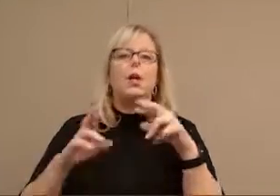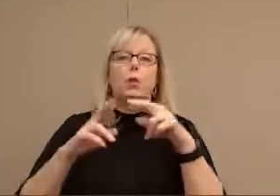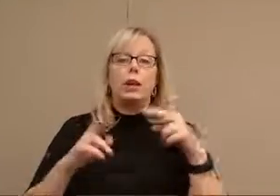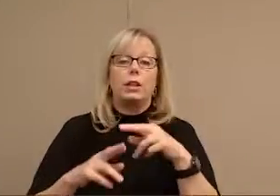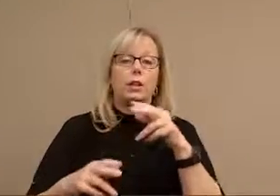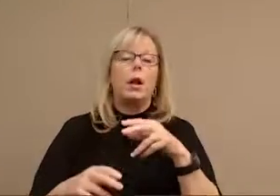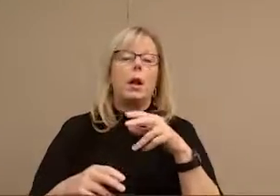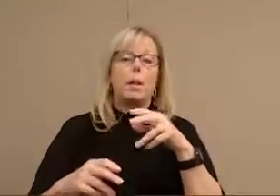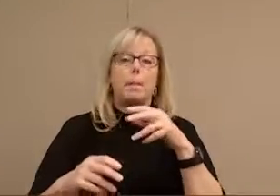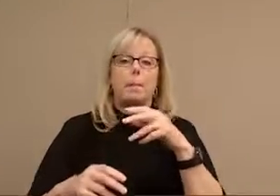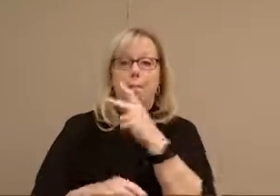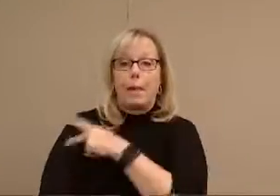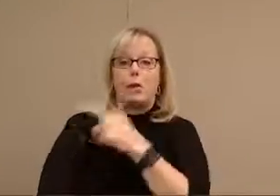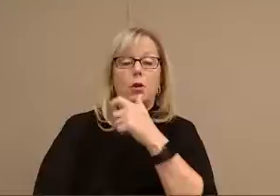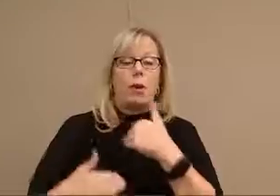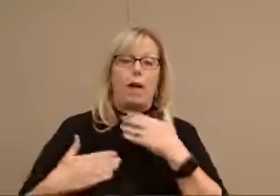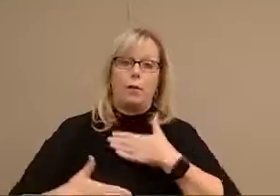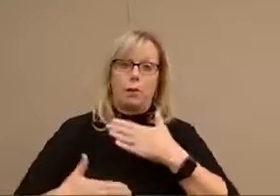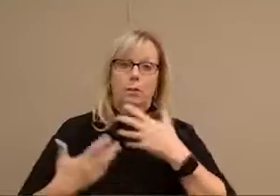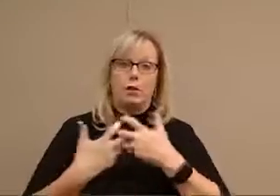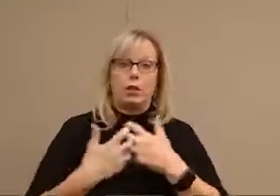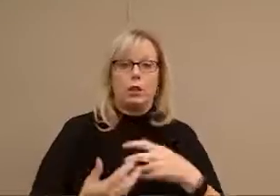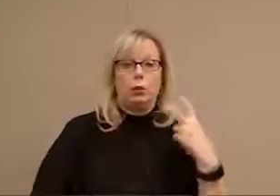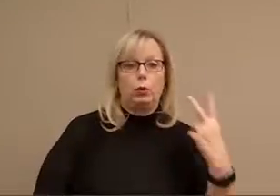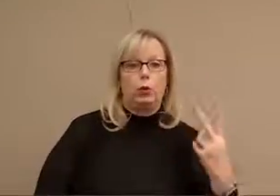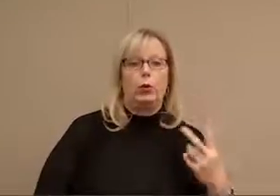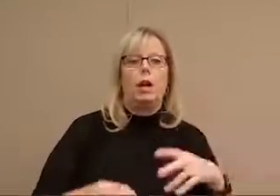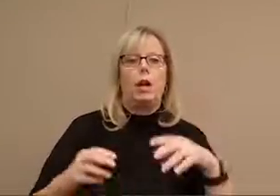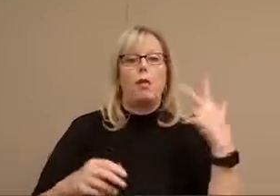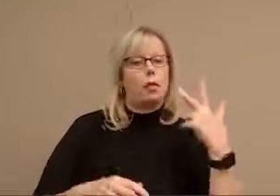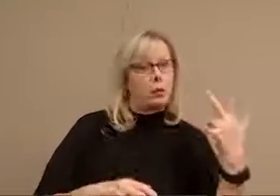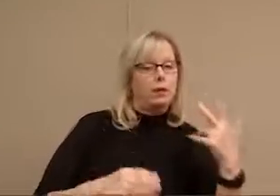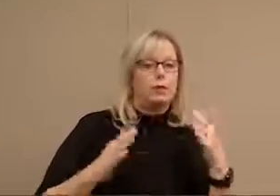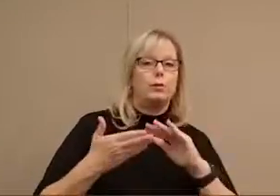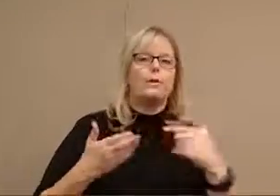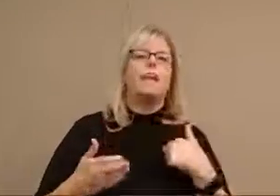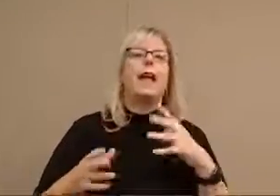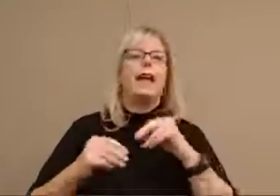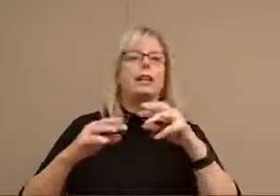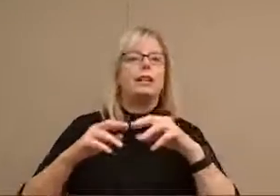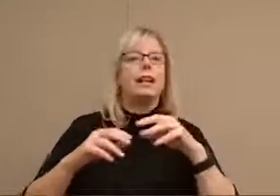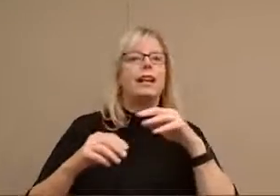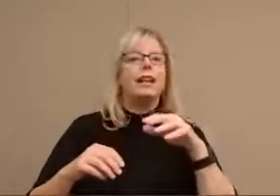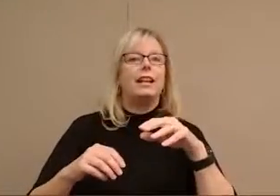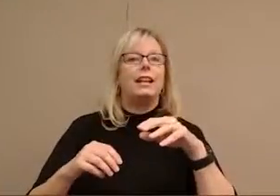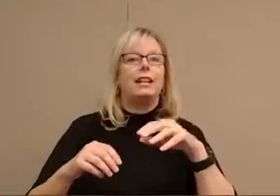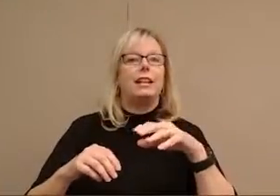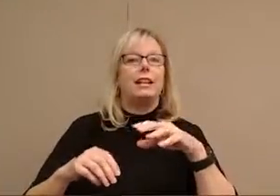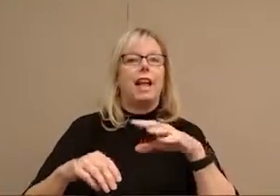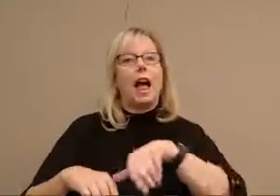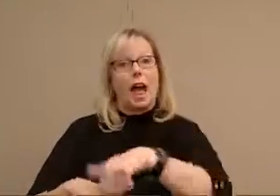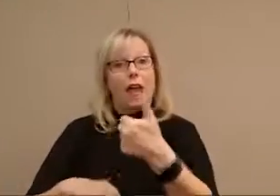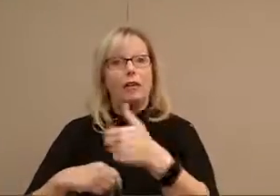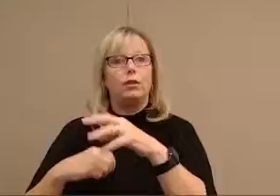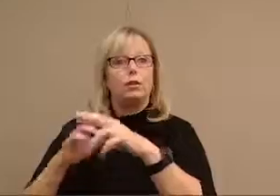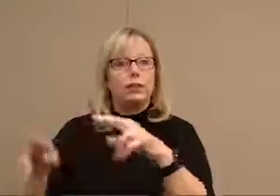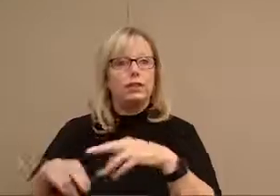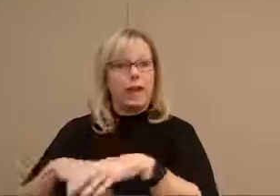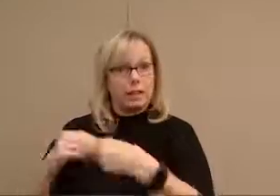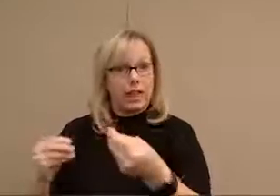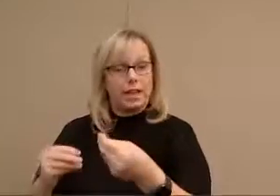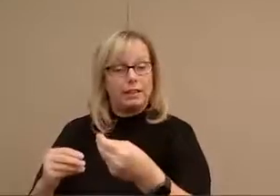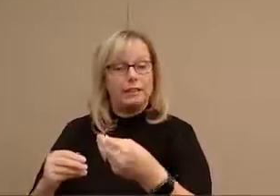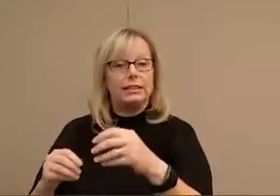3. And again, our hospitals have been able to share that graphic, so Randy, if you'd like to pull that up. Just 1 second, I have an issue with that. We'll go to that in just a minute.